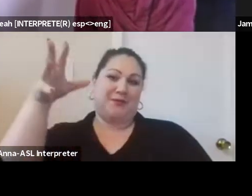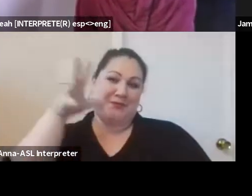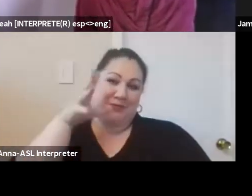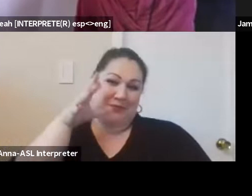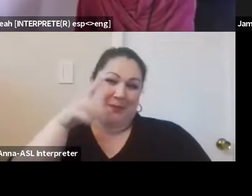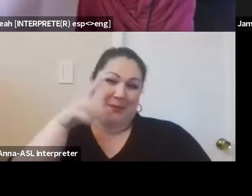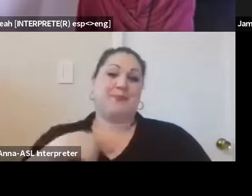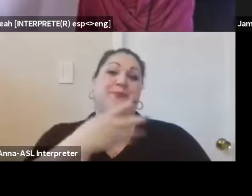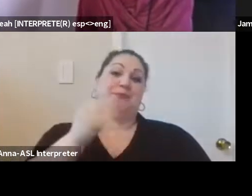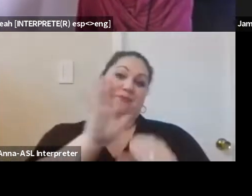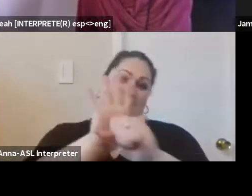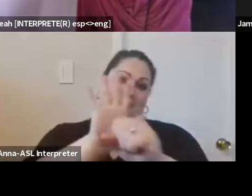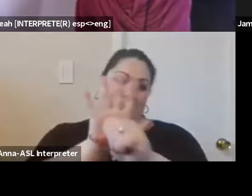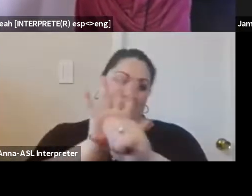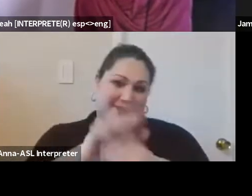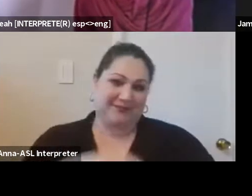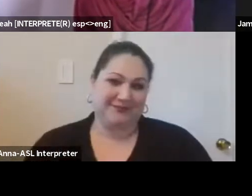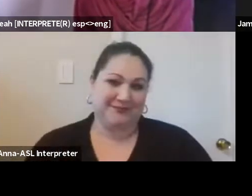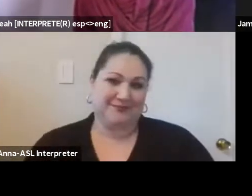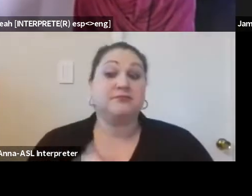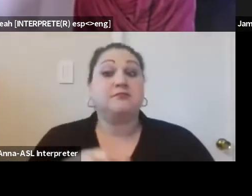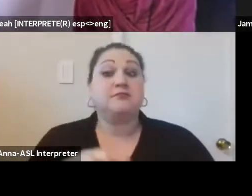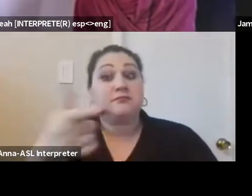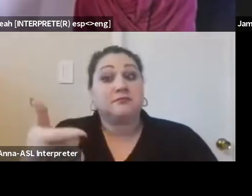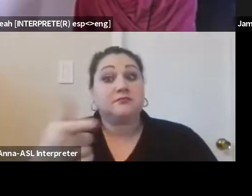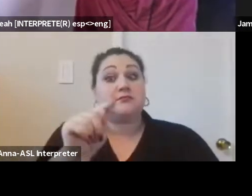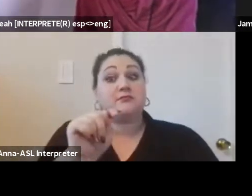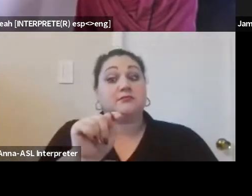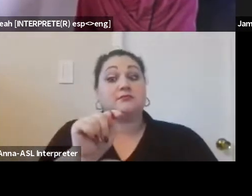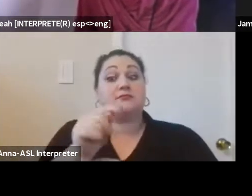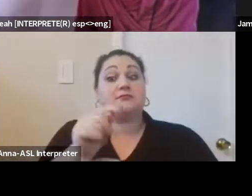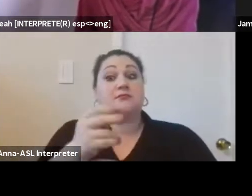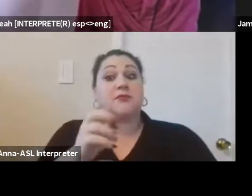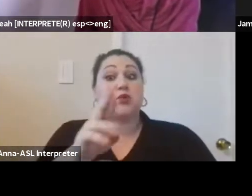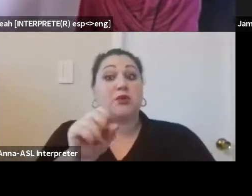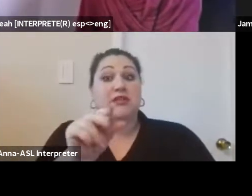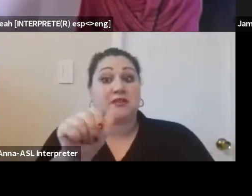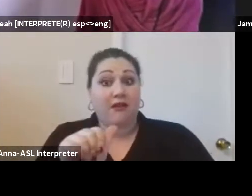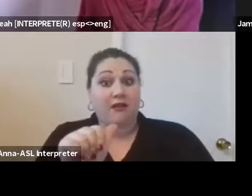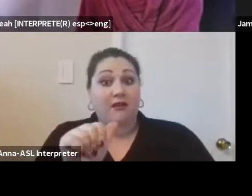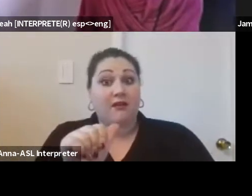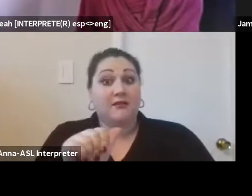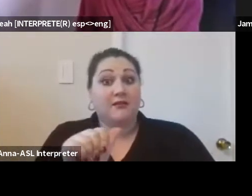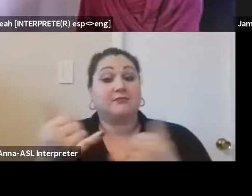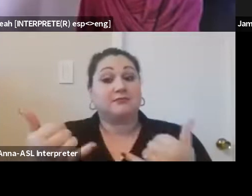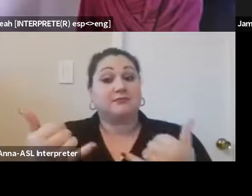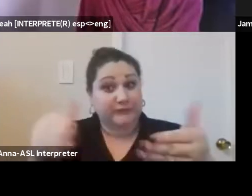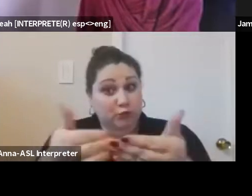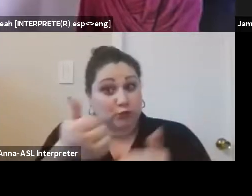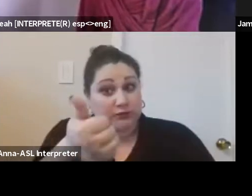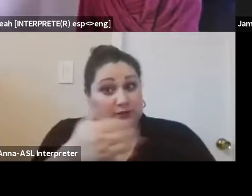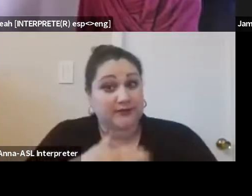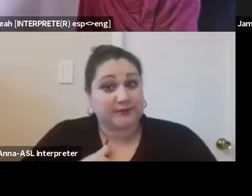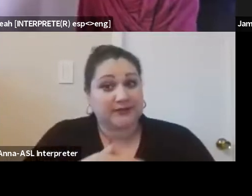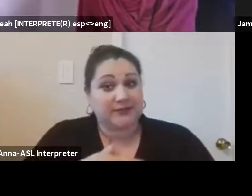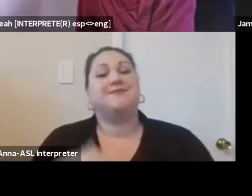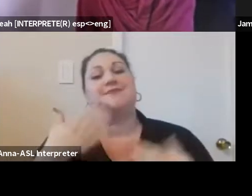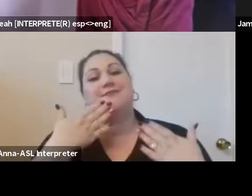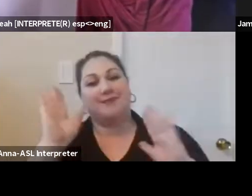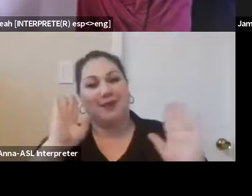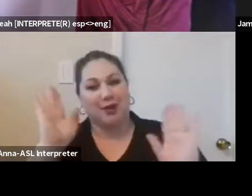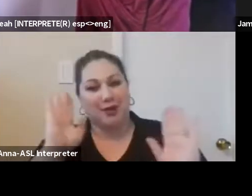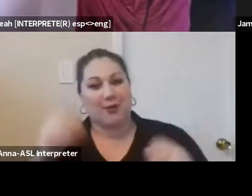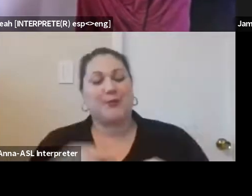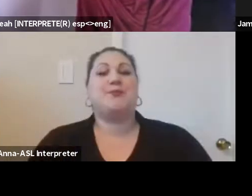you. Teresa, would you like to go next and introduce yourself? Who are you and where you're now? Sure. Good afternoon, everyone.